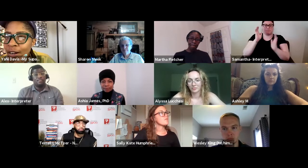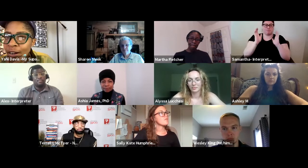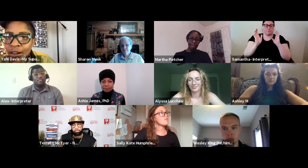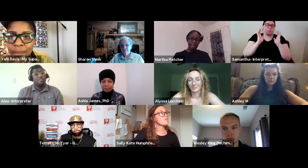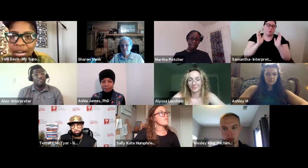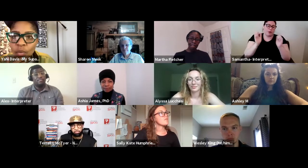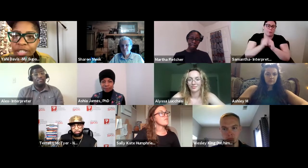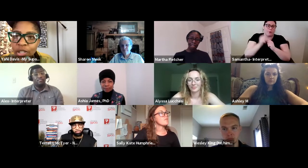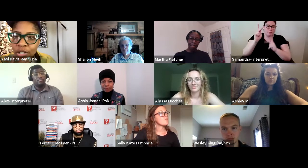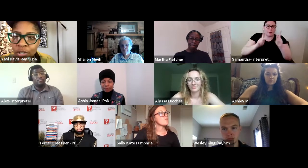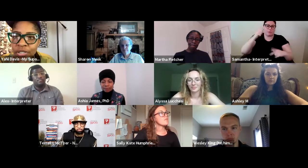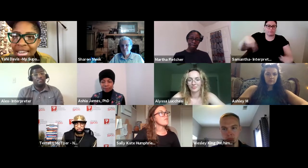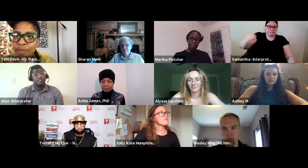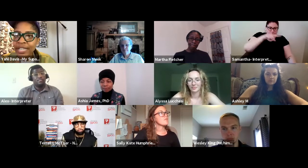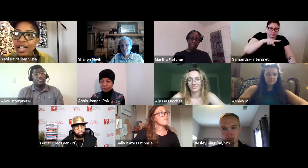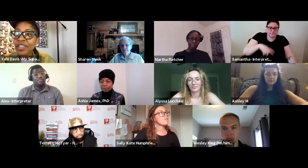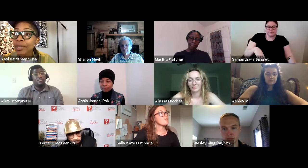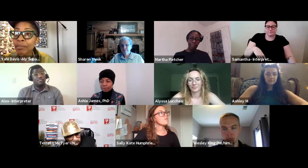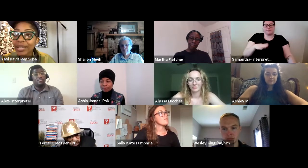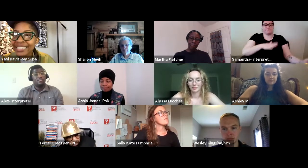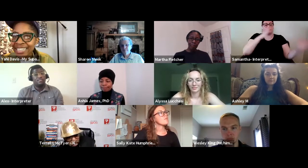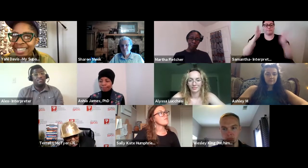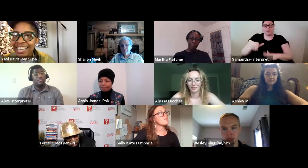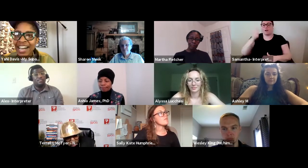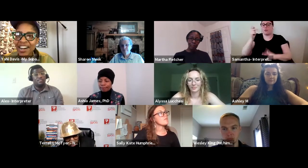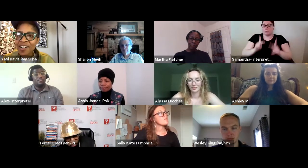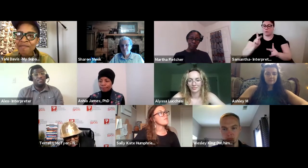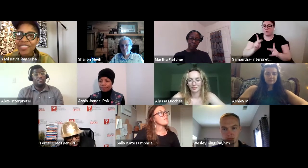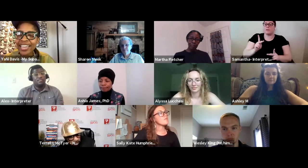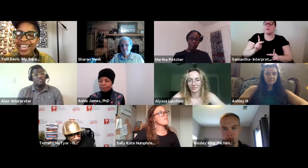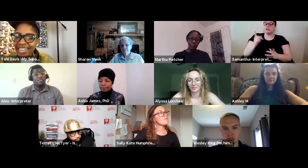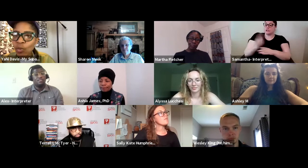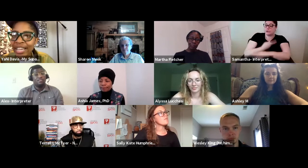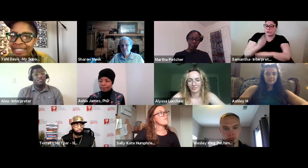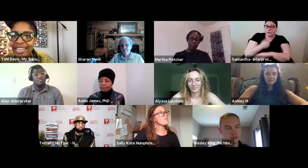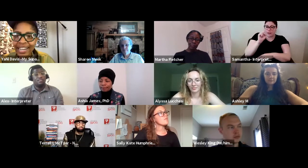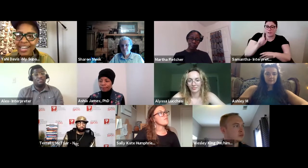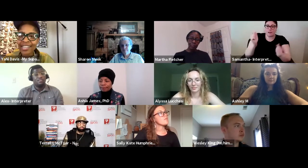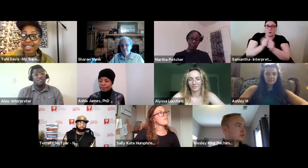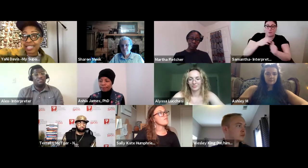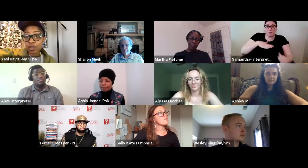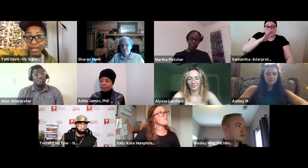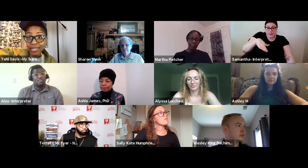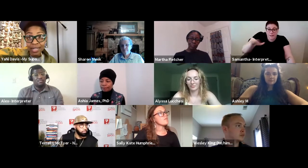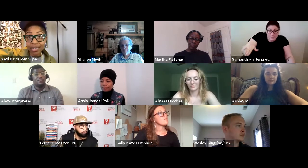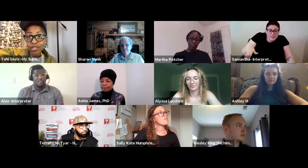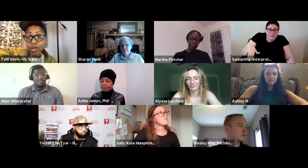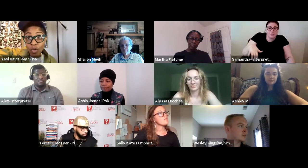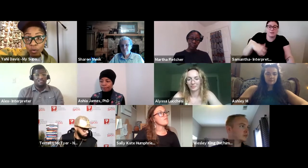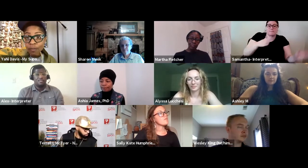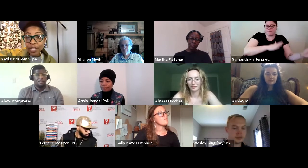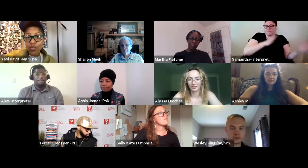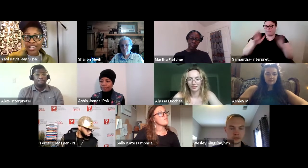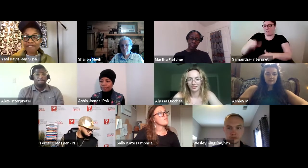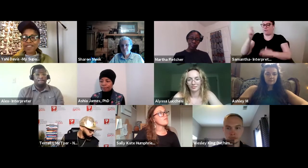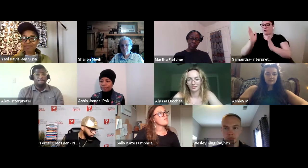The amount we learned has been nothing but a blessing, that in a way that God has expanded us.